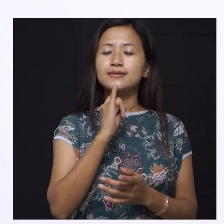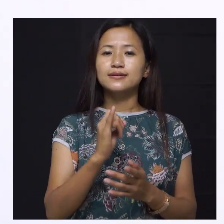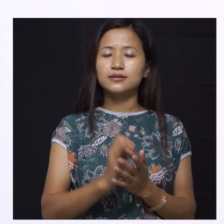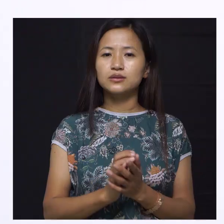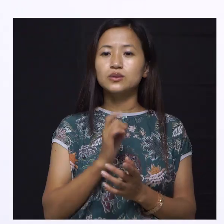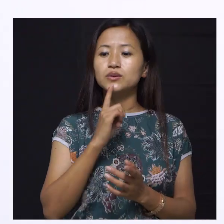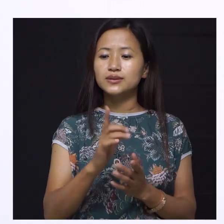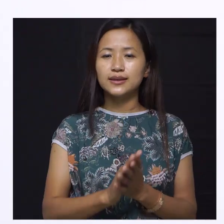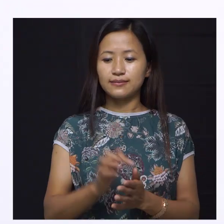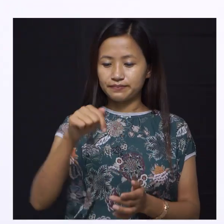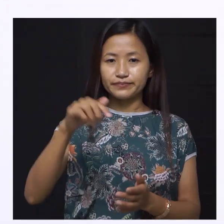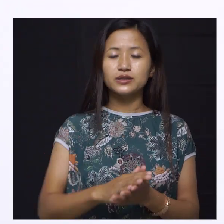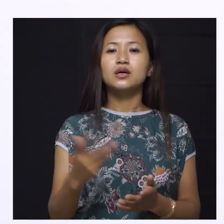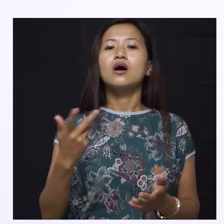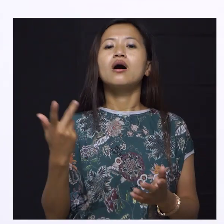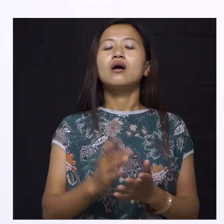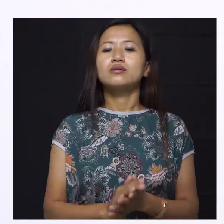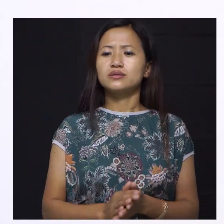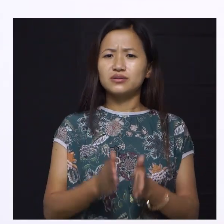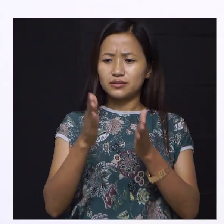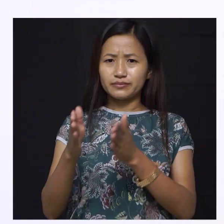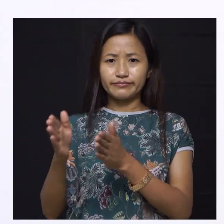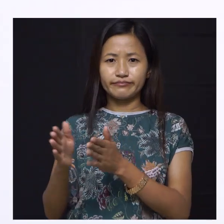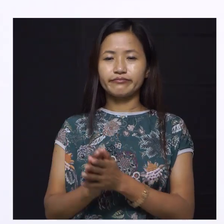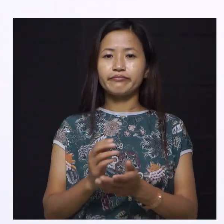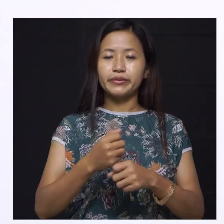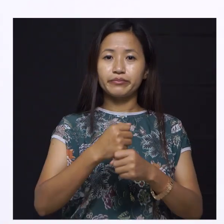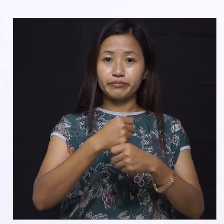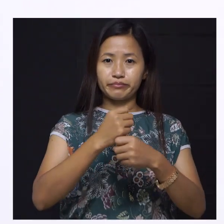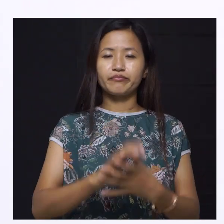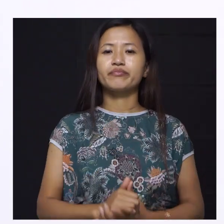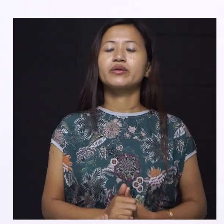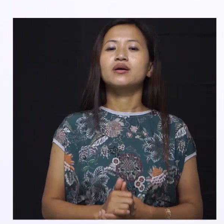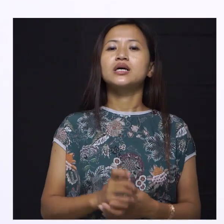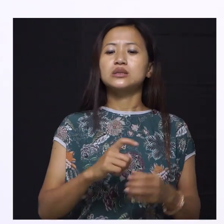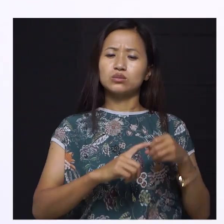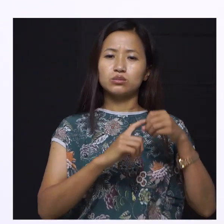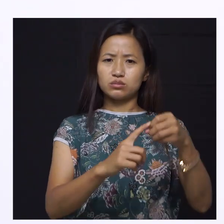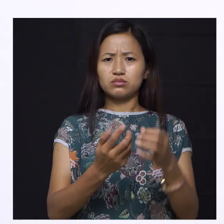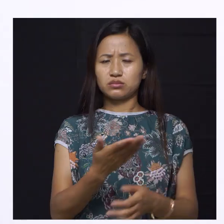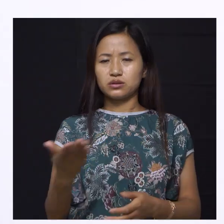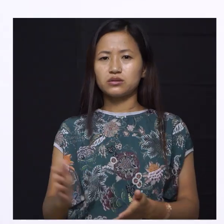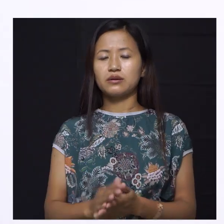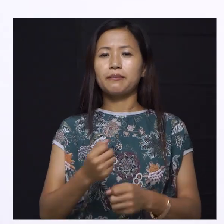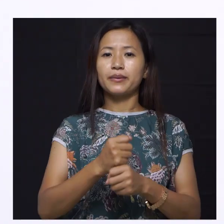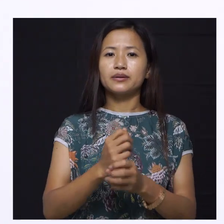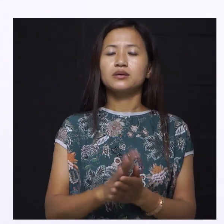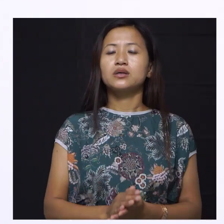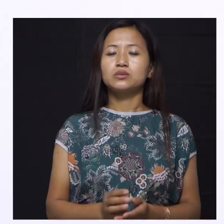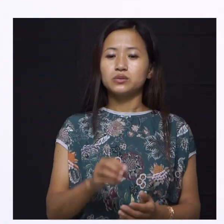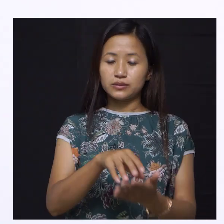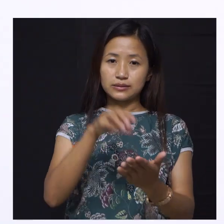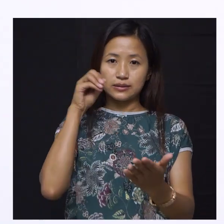get questions like, why was this statement made? Those are the questions that you get. That's why it is also important to take